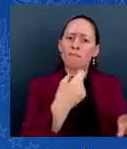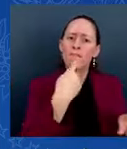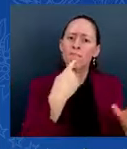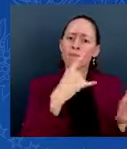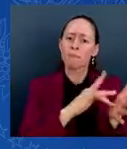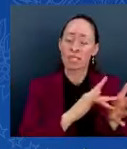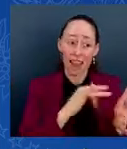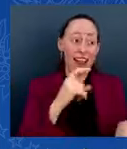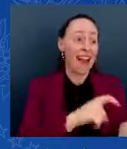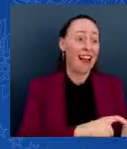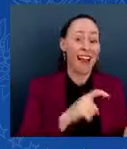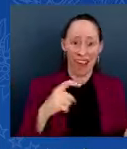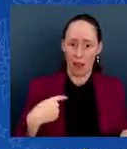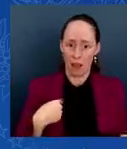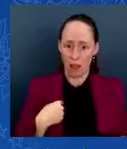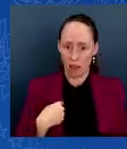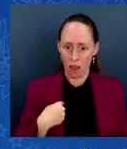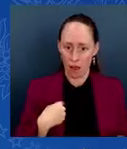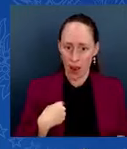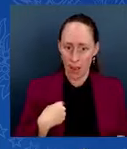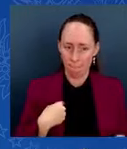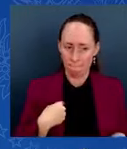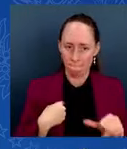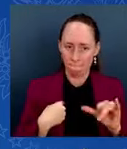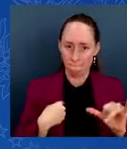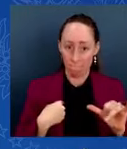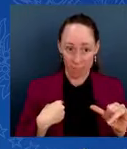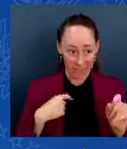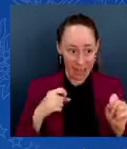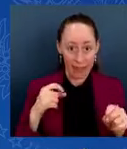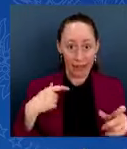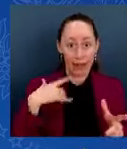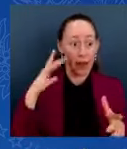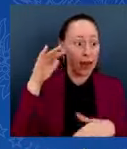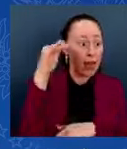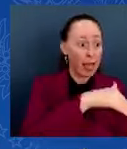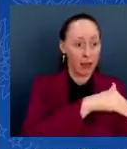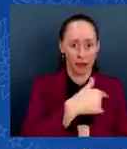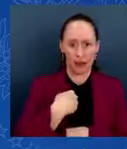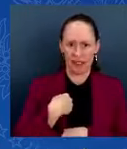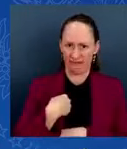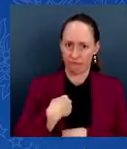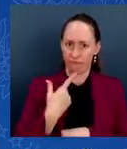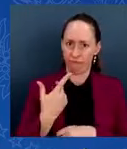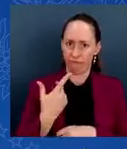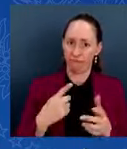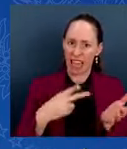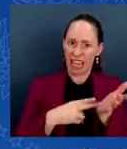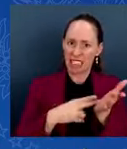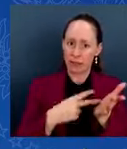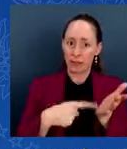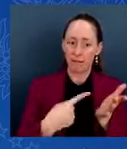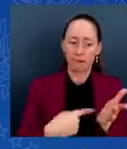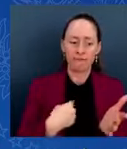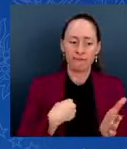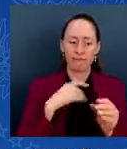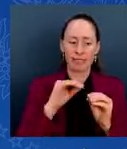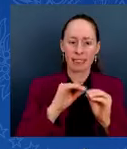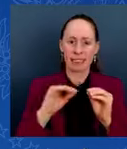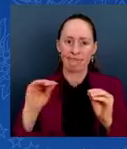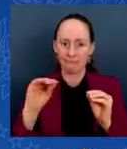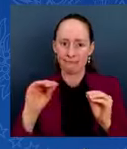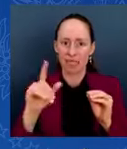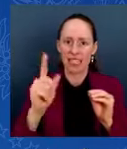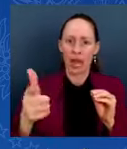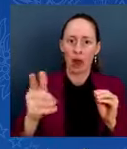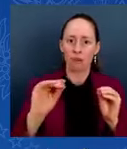own advice and have been known to skip a dose here and there. For years, it felt like no one was standing up to